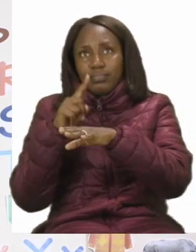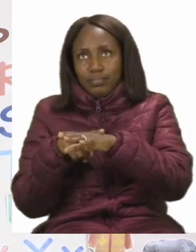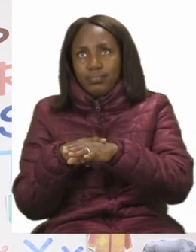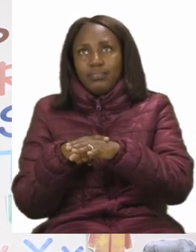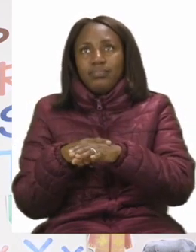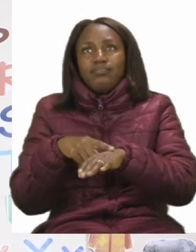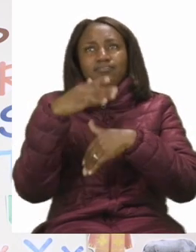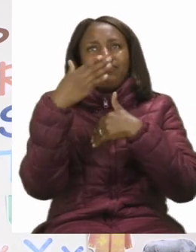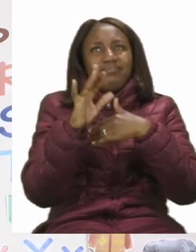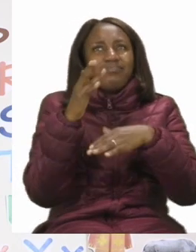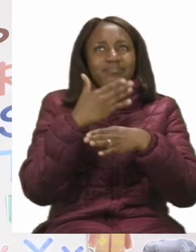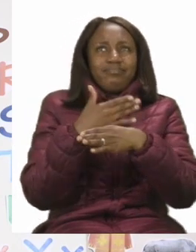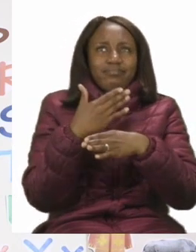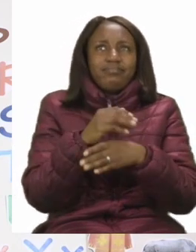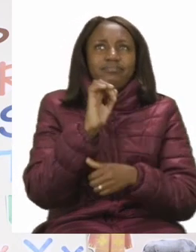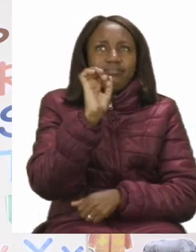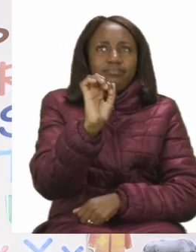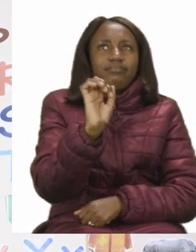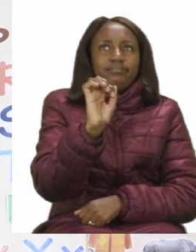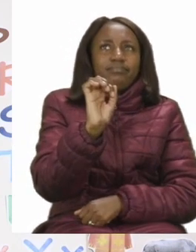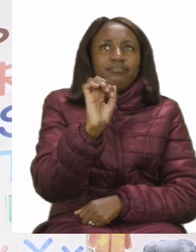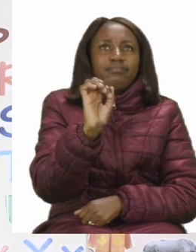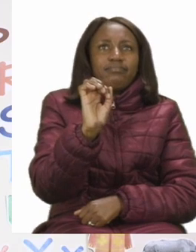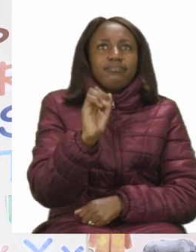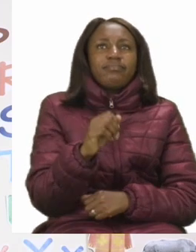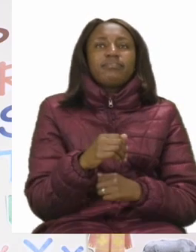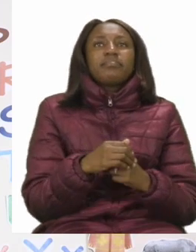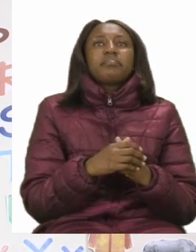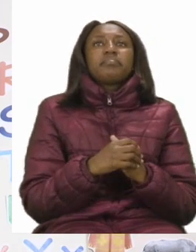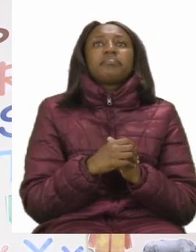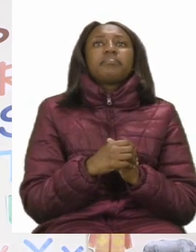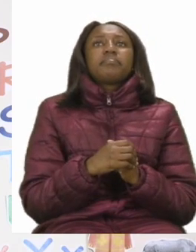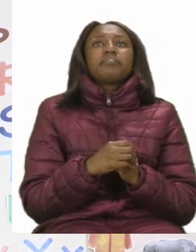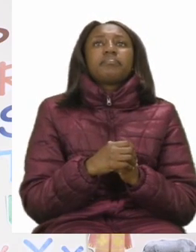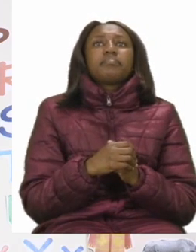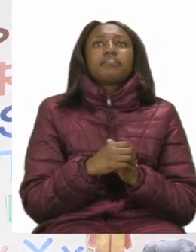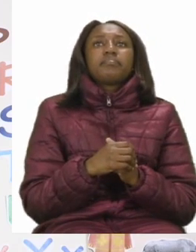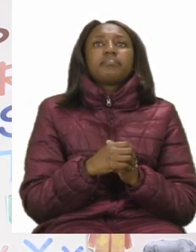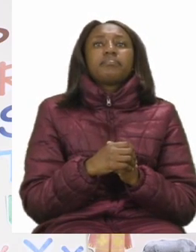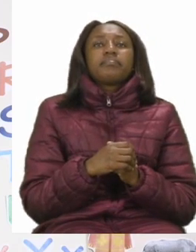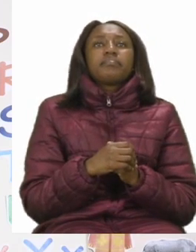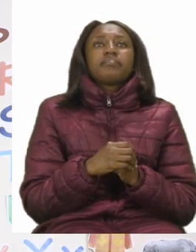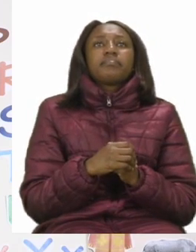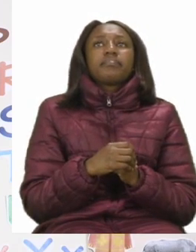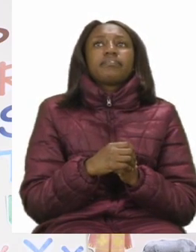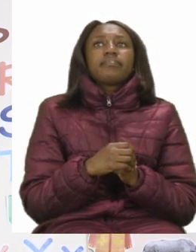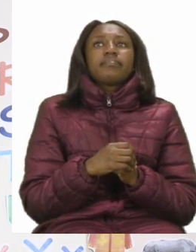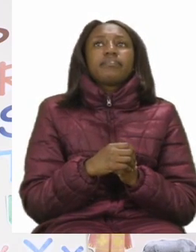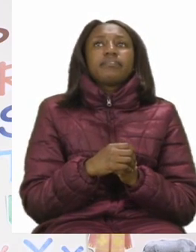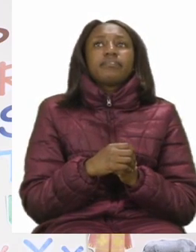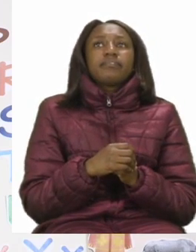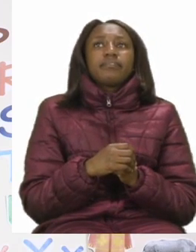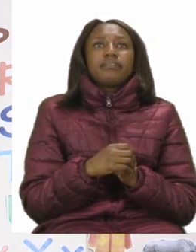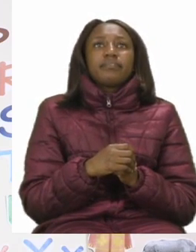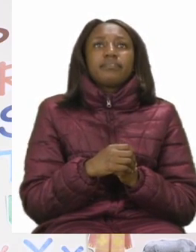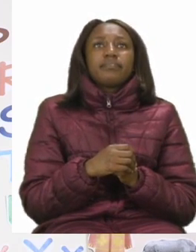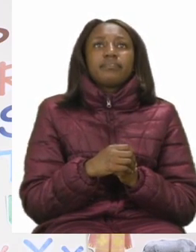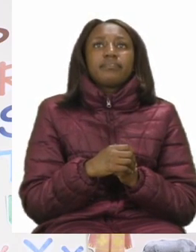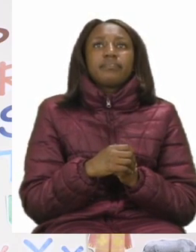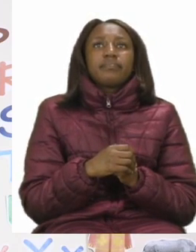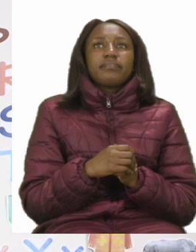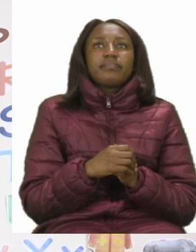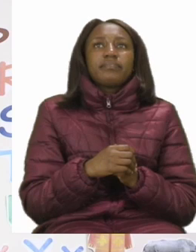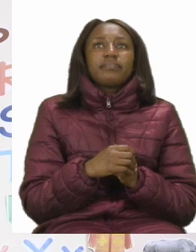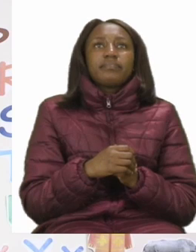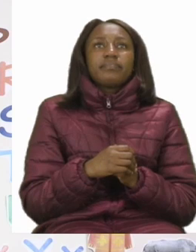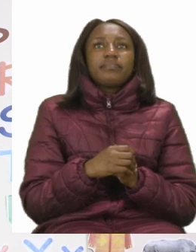activities, and then you can go over and finish all the time exercises that you have